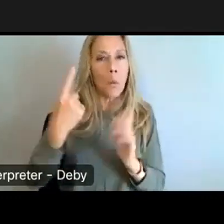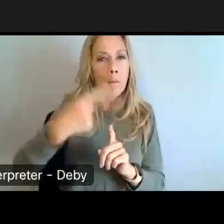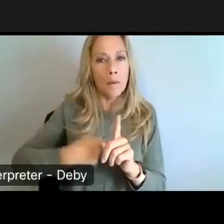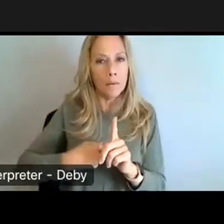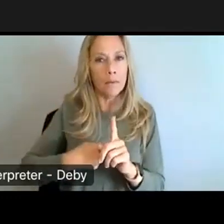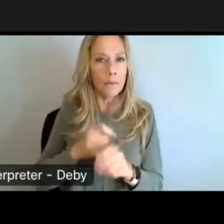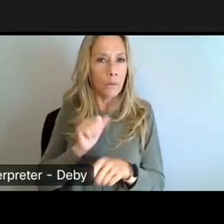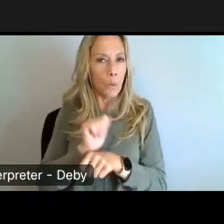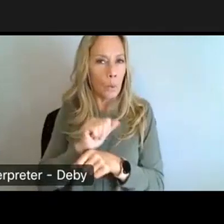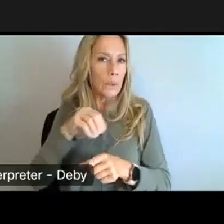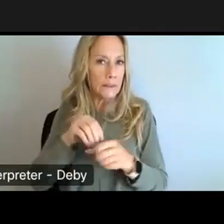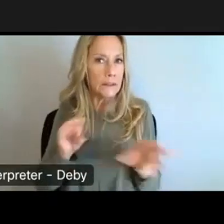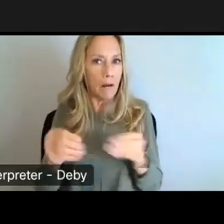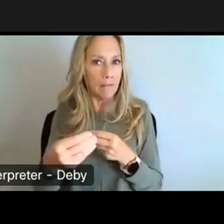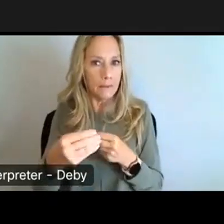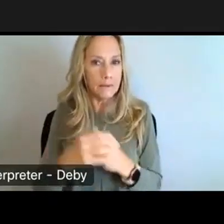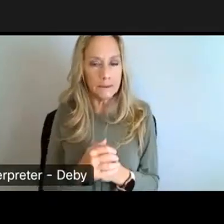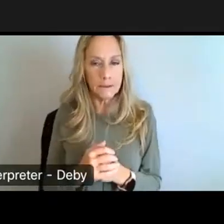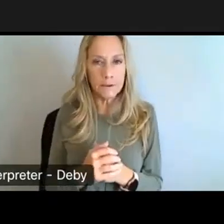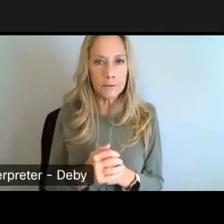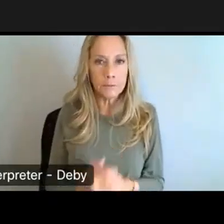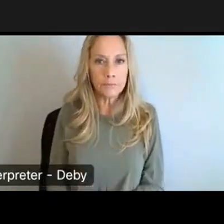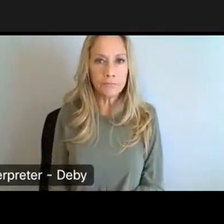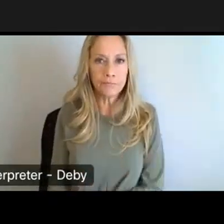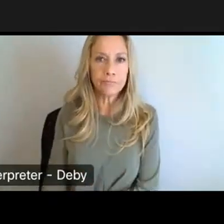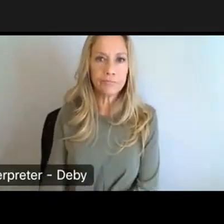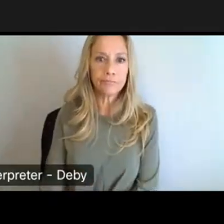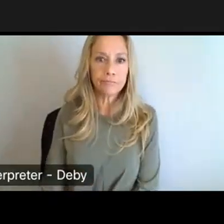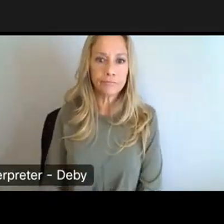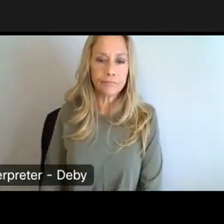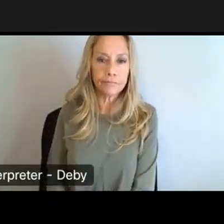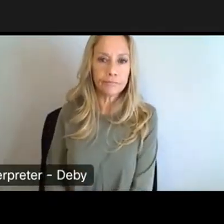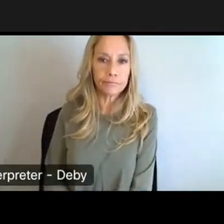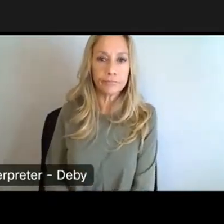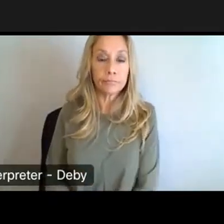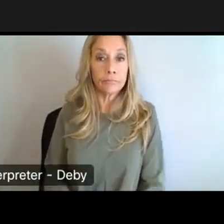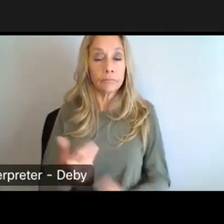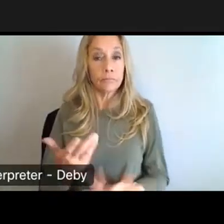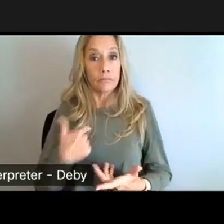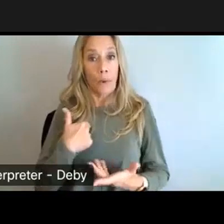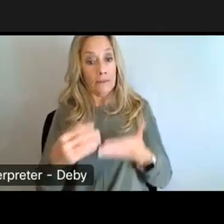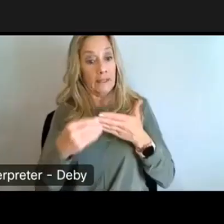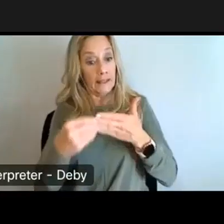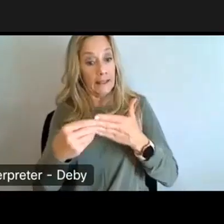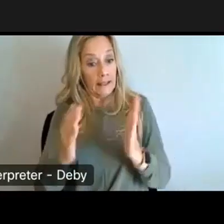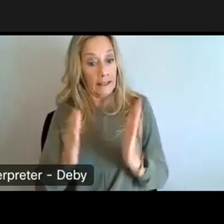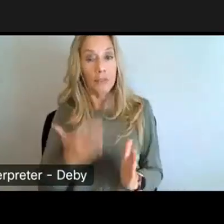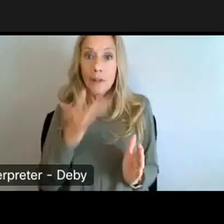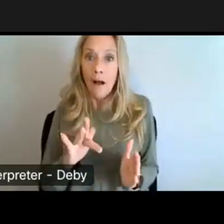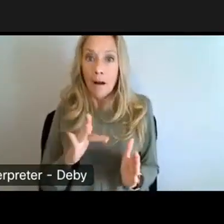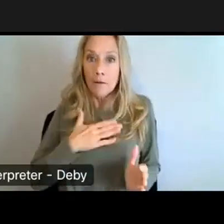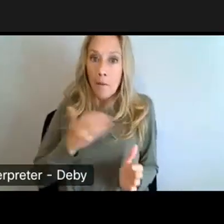in the office. And um, because I was in a leadership role, luckily I had my own